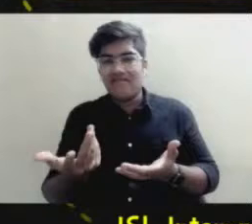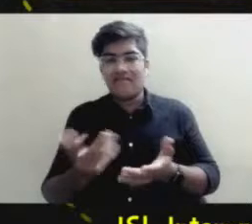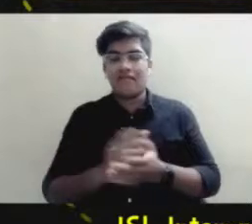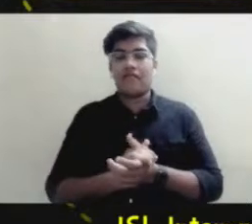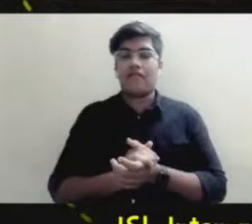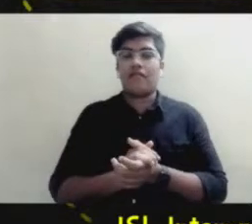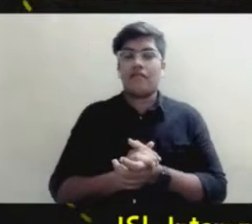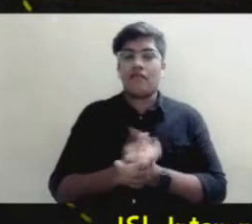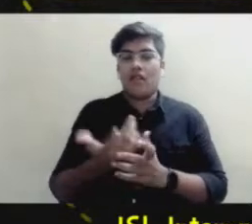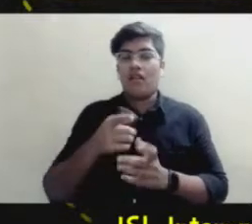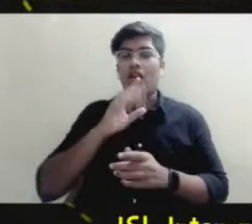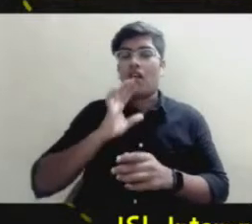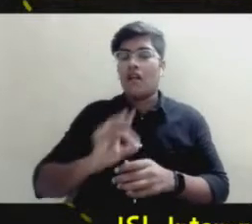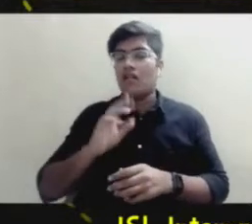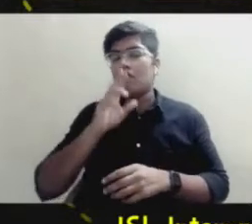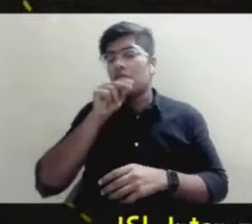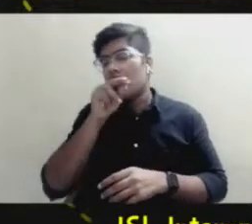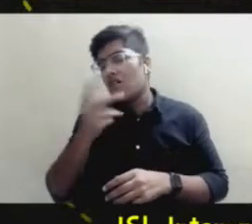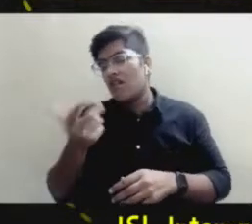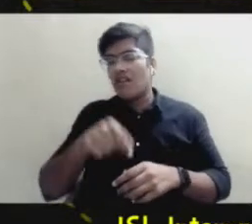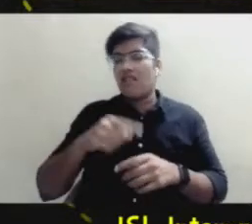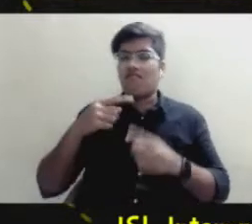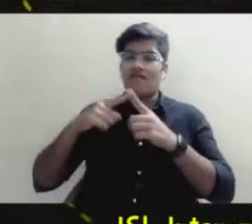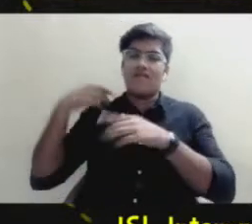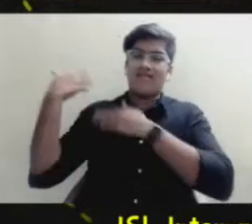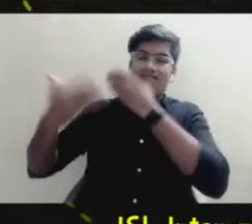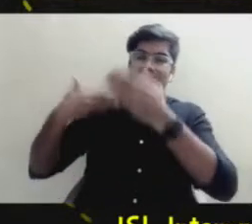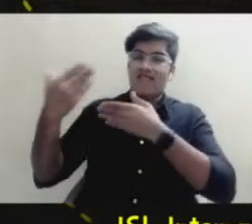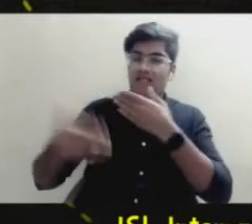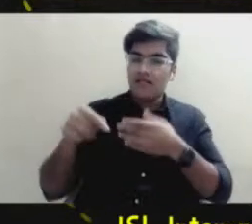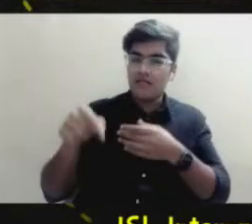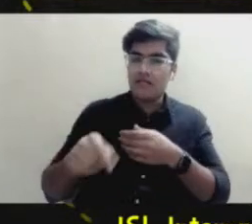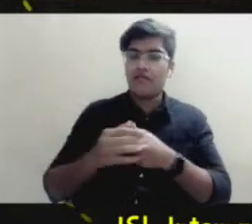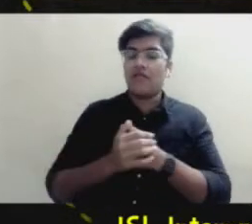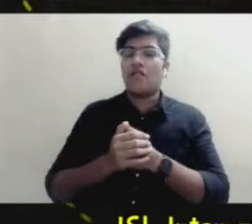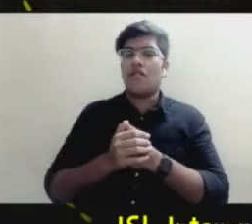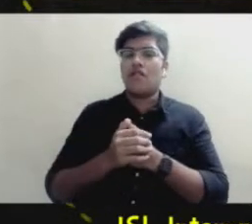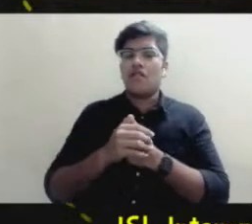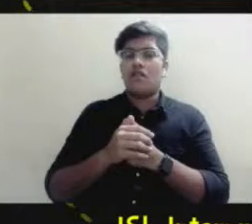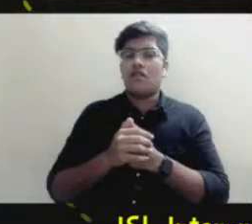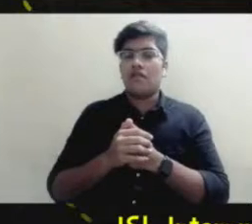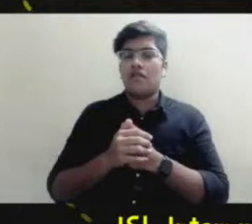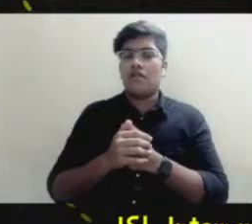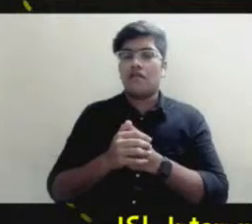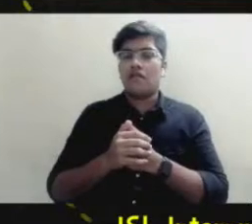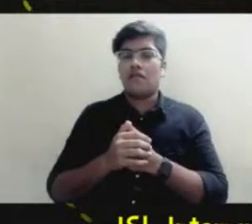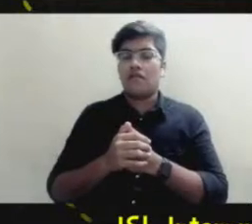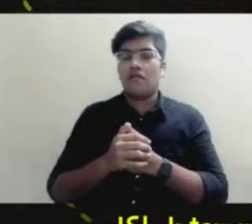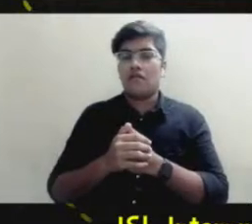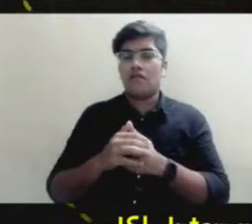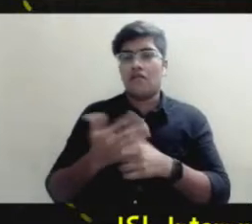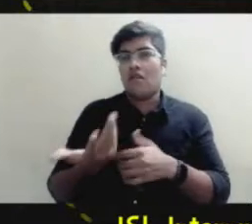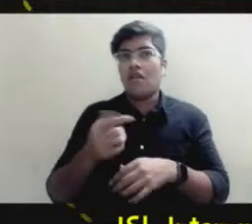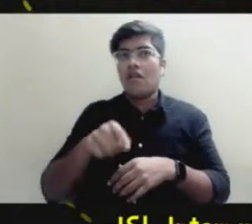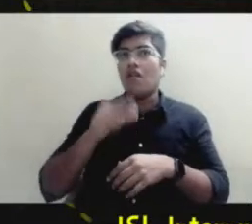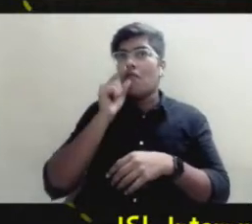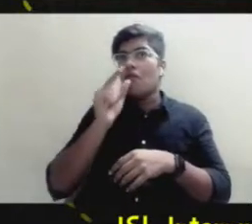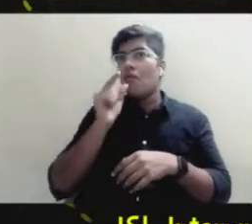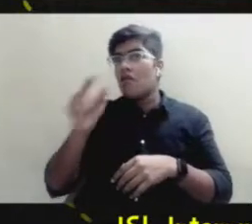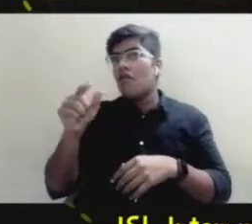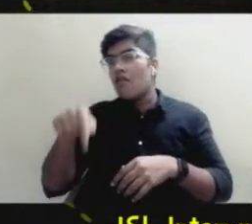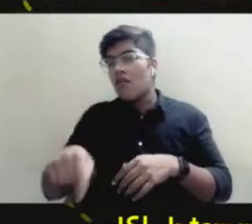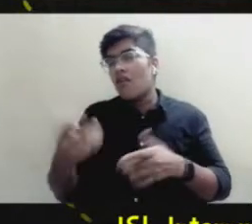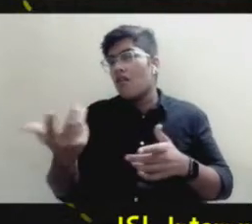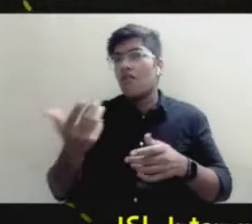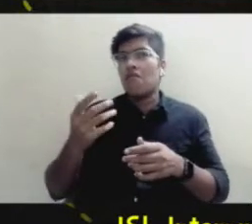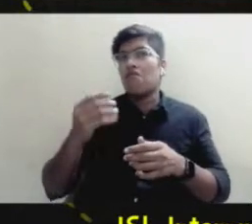really speaking, in this tradition, the idea of explicit lyrics is not something to be abashed